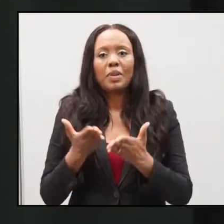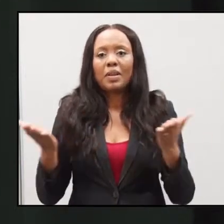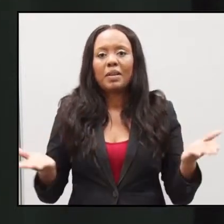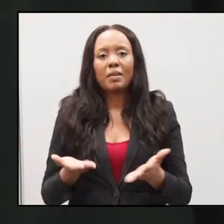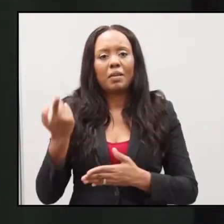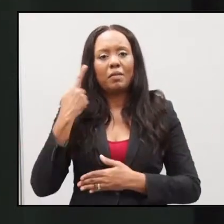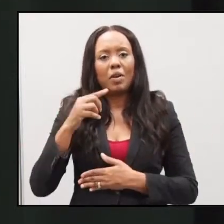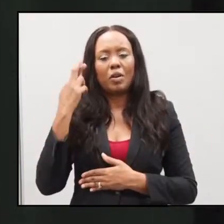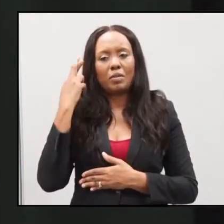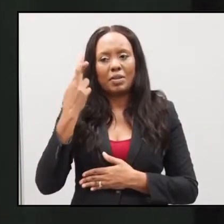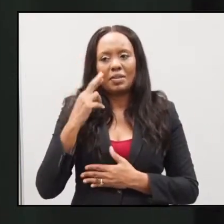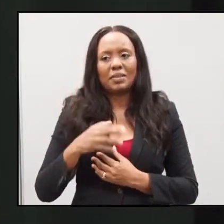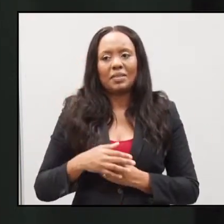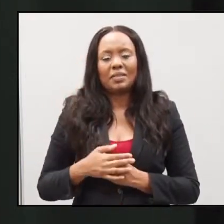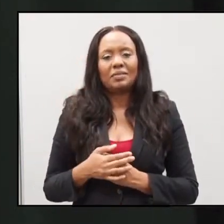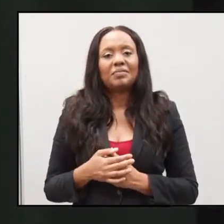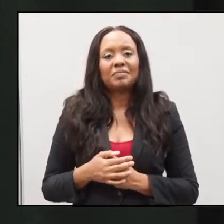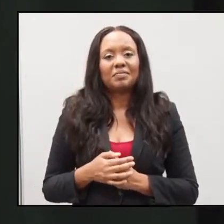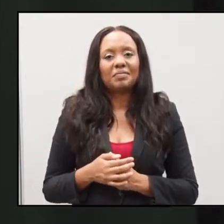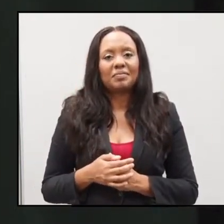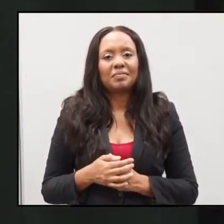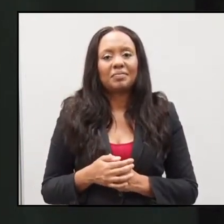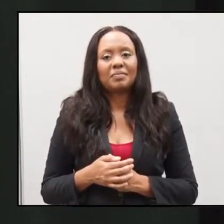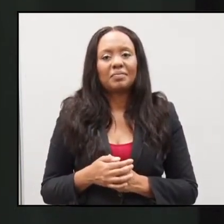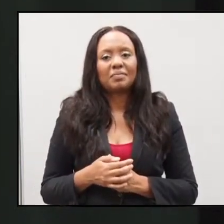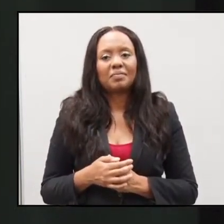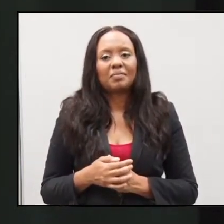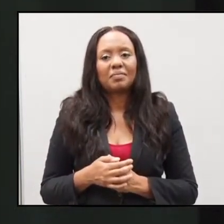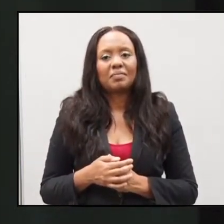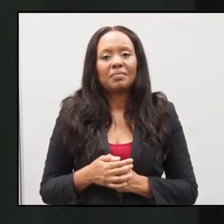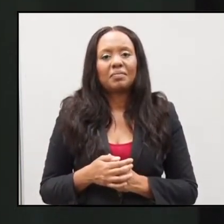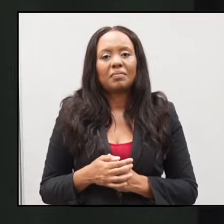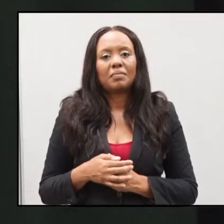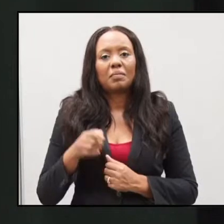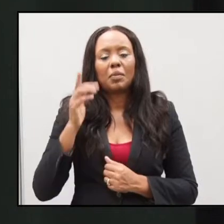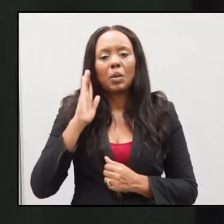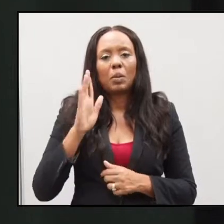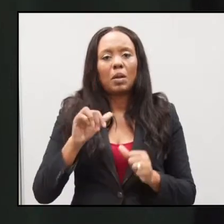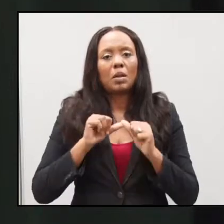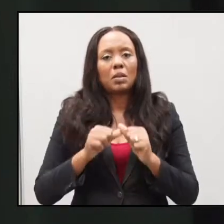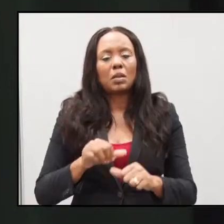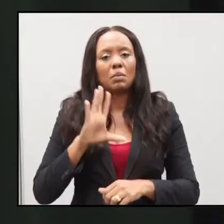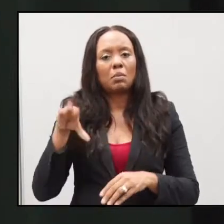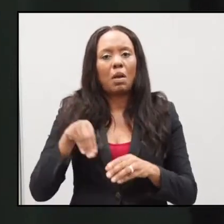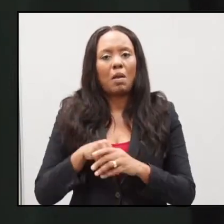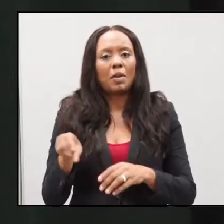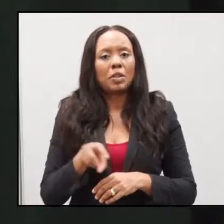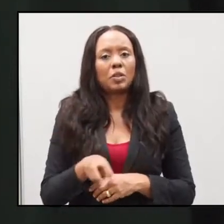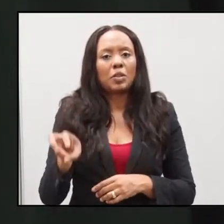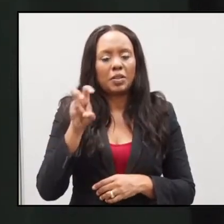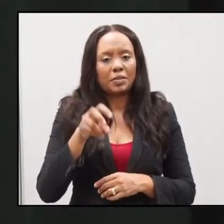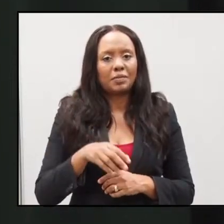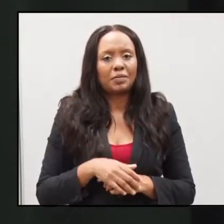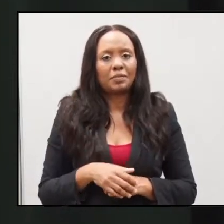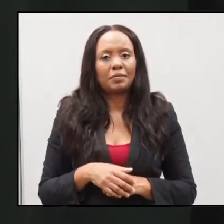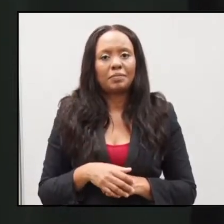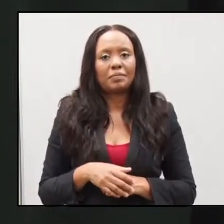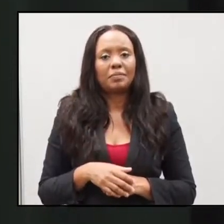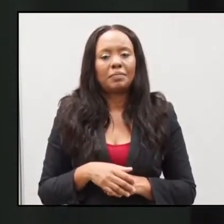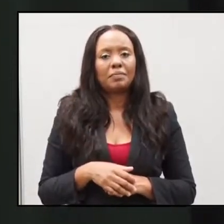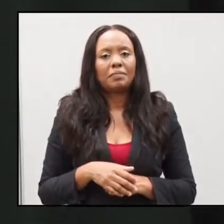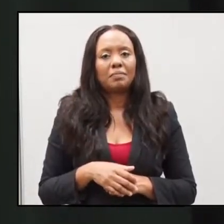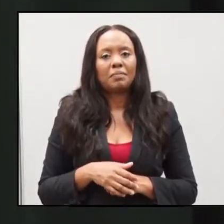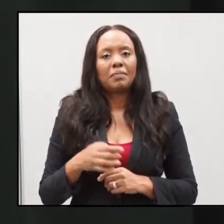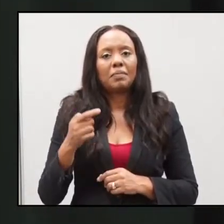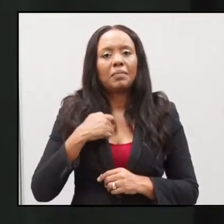you've in some way or another been part of the journey and will continue to be part of the journey. I believe that there will be a